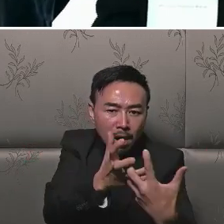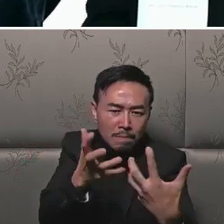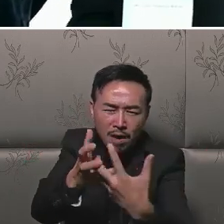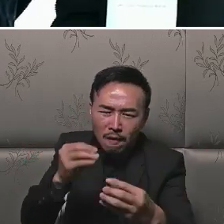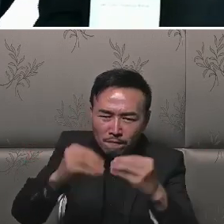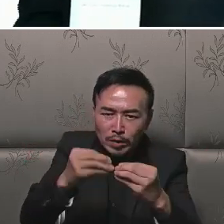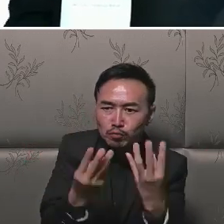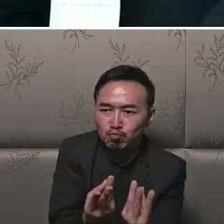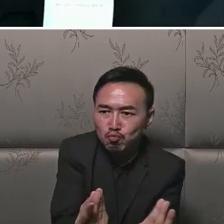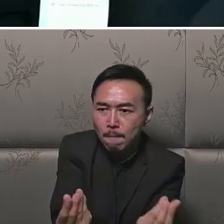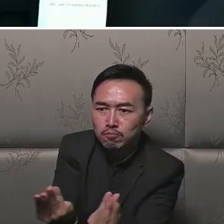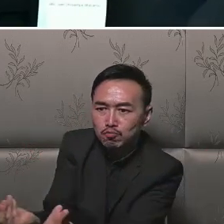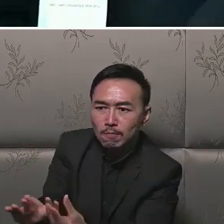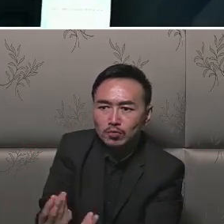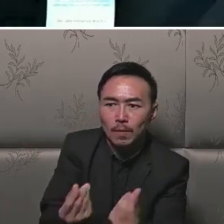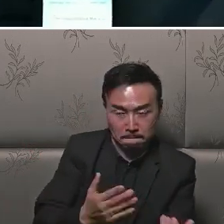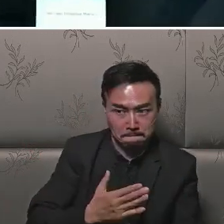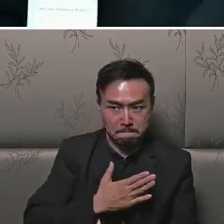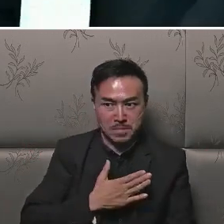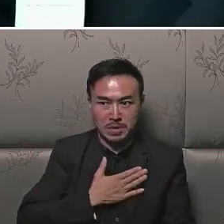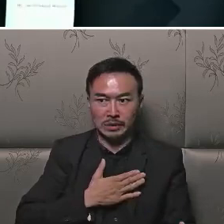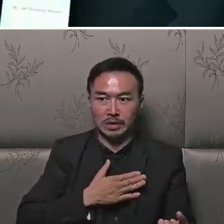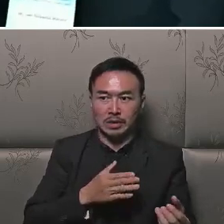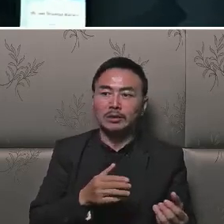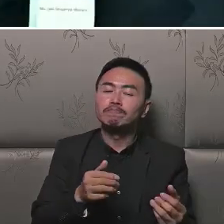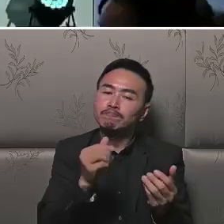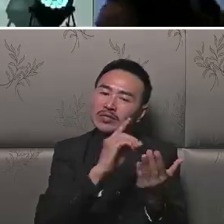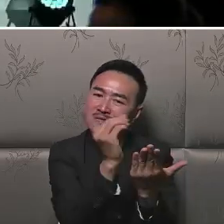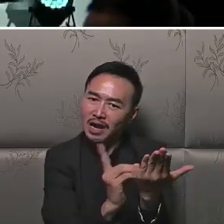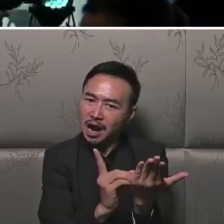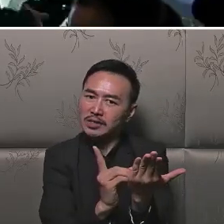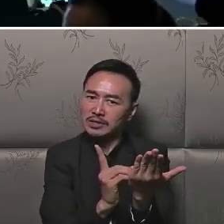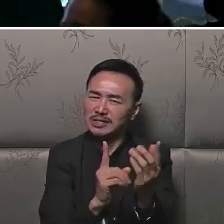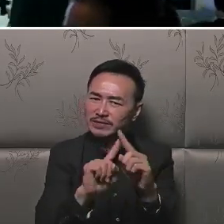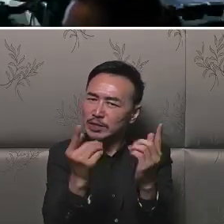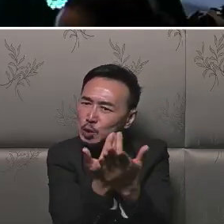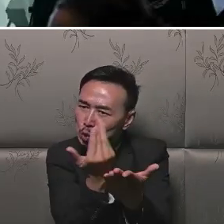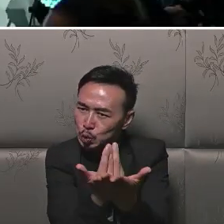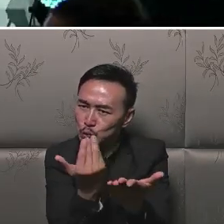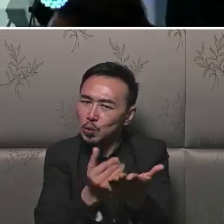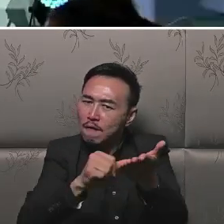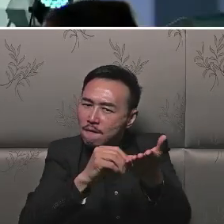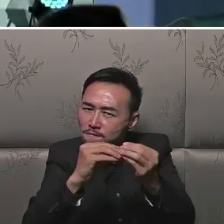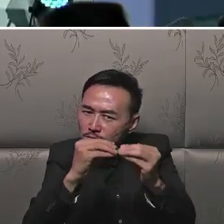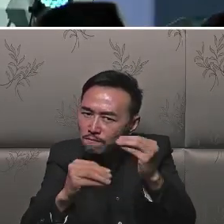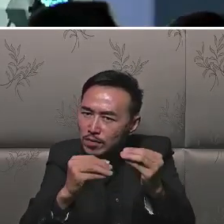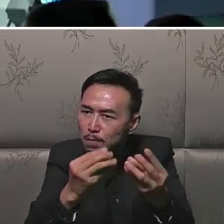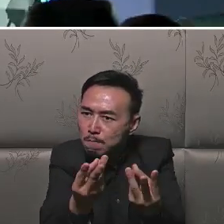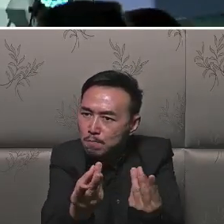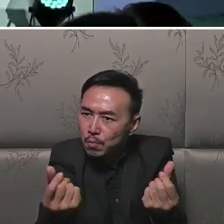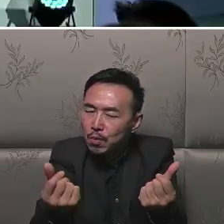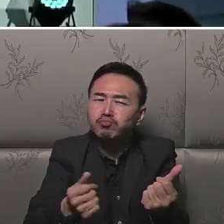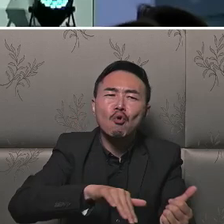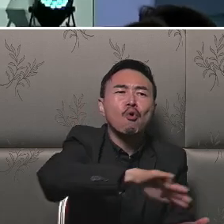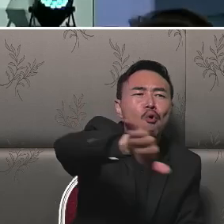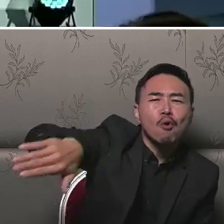right? So that's a good sign, and it's happening because we have all of you. So, ladies and gentlemen, another big round of applause for everyone here on